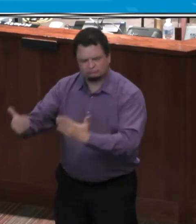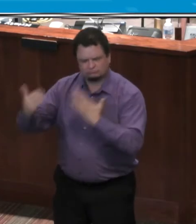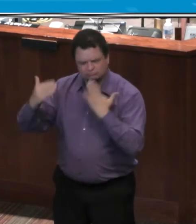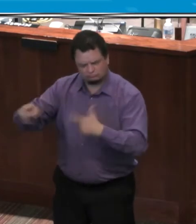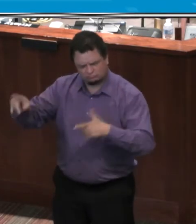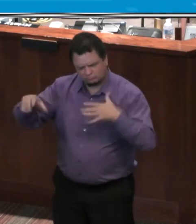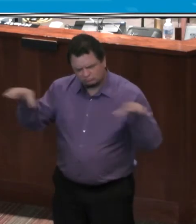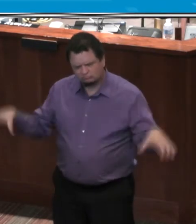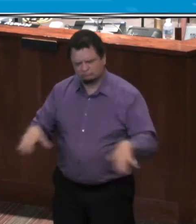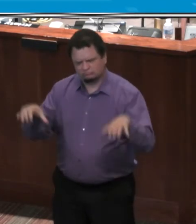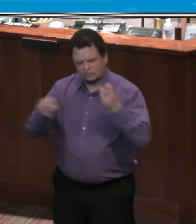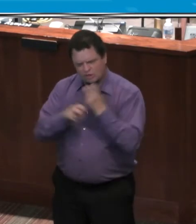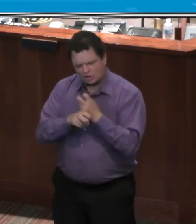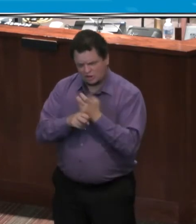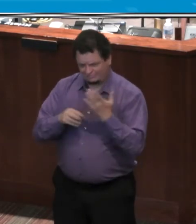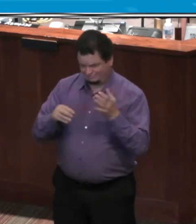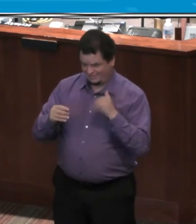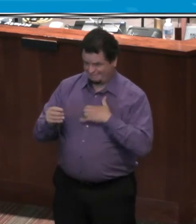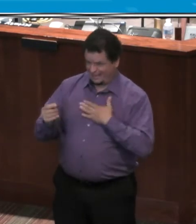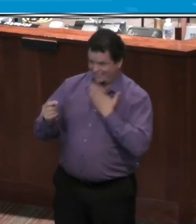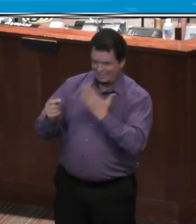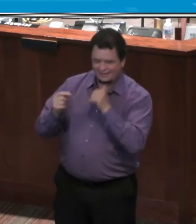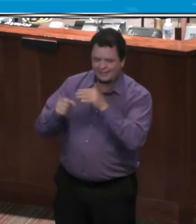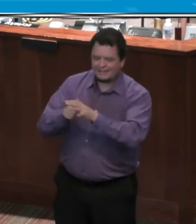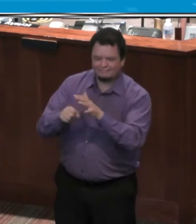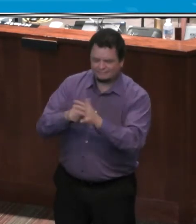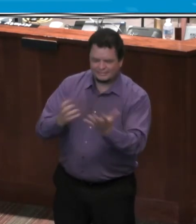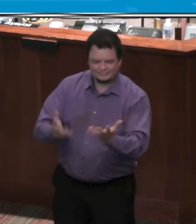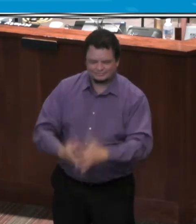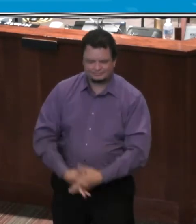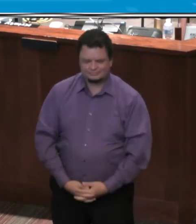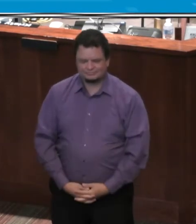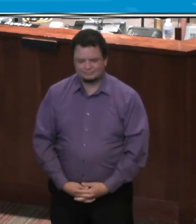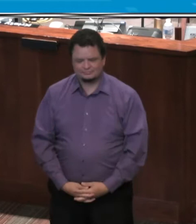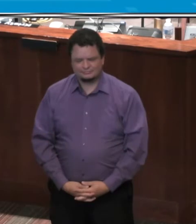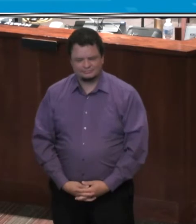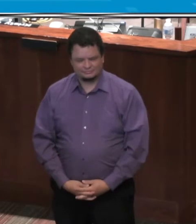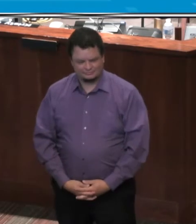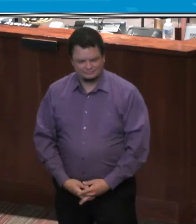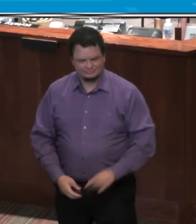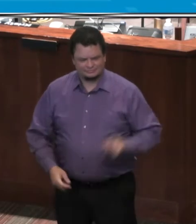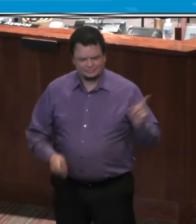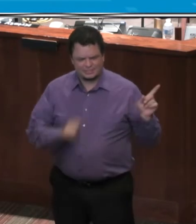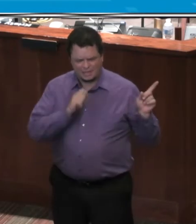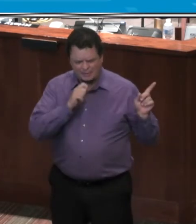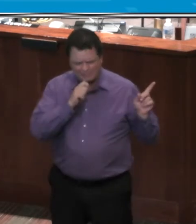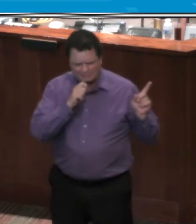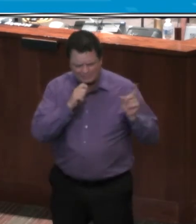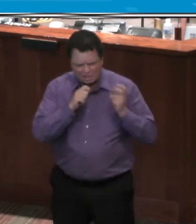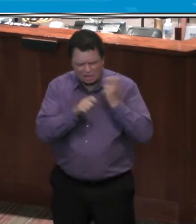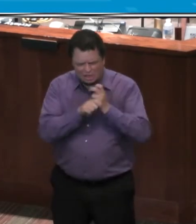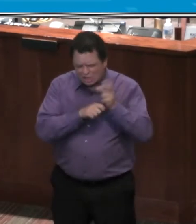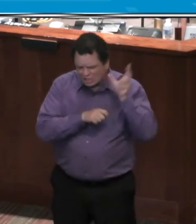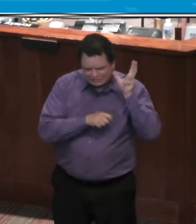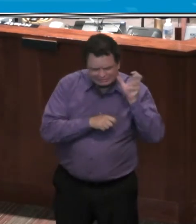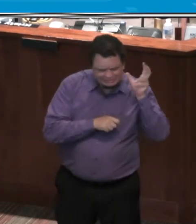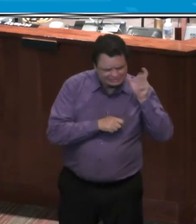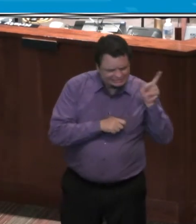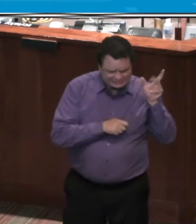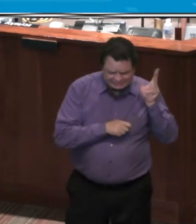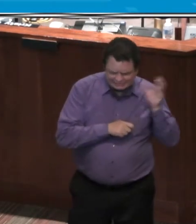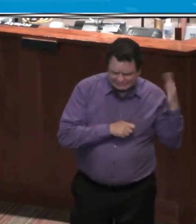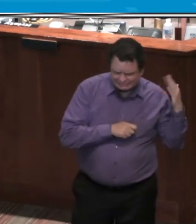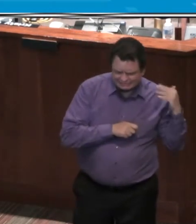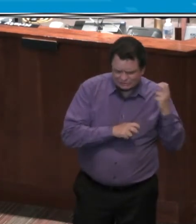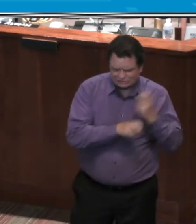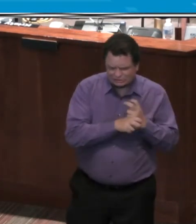Can you please unmute your mic? You have to turn it up, kind of point it at your face,